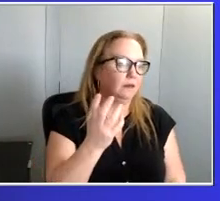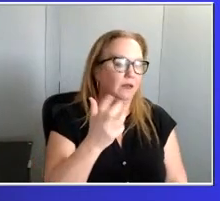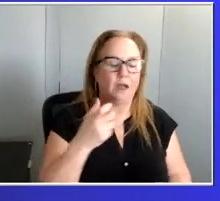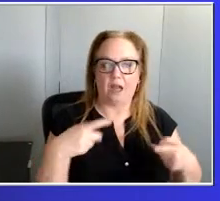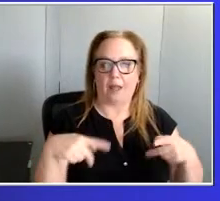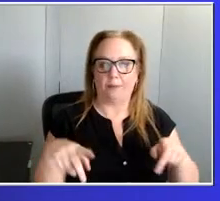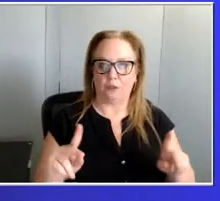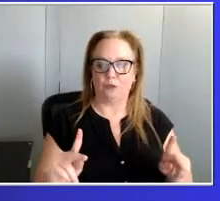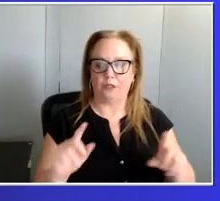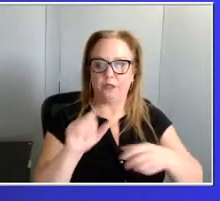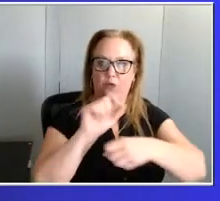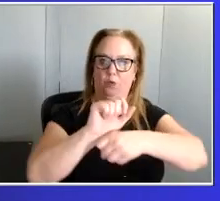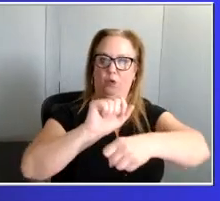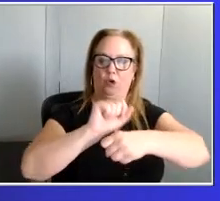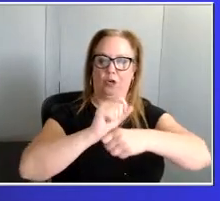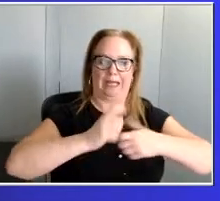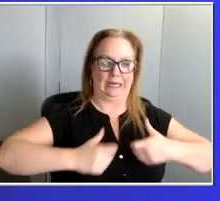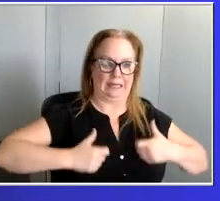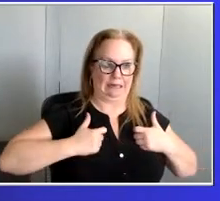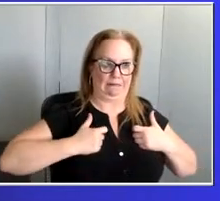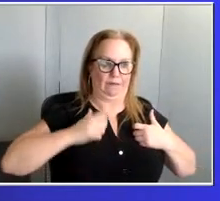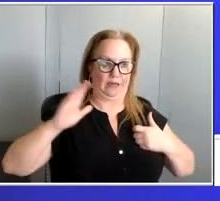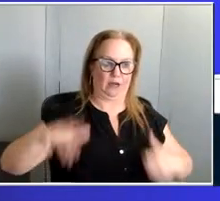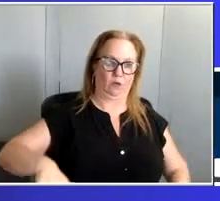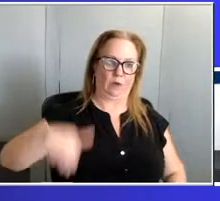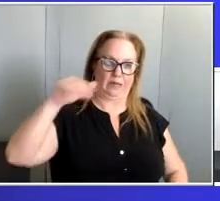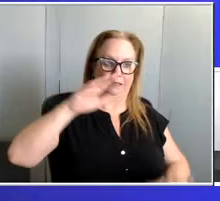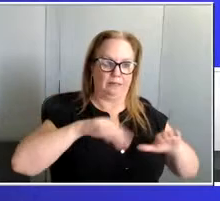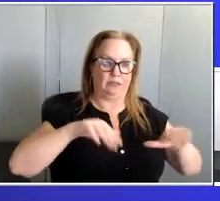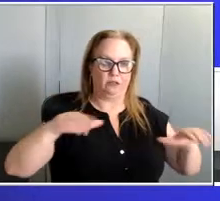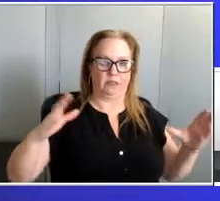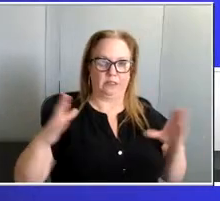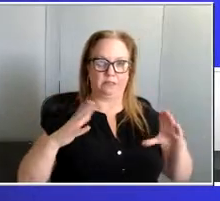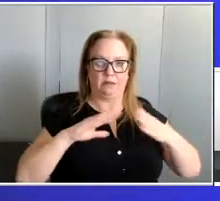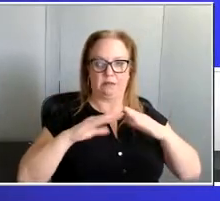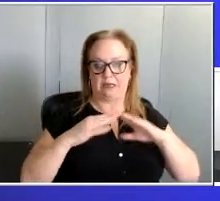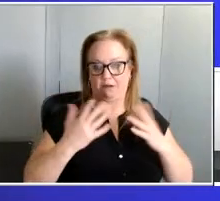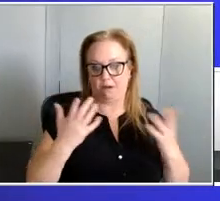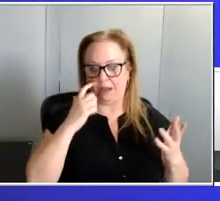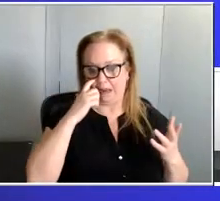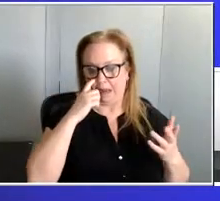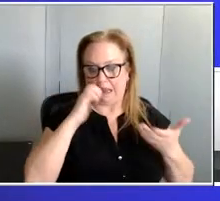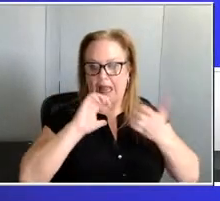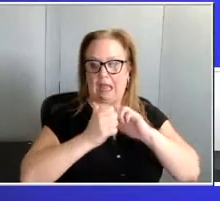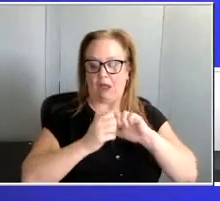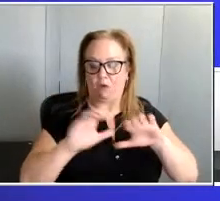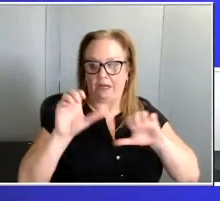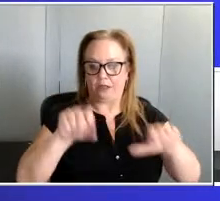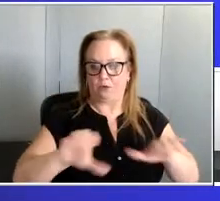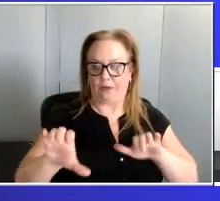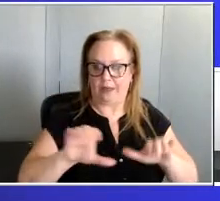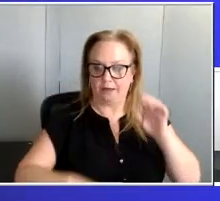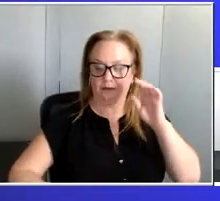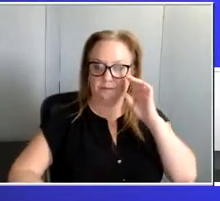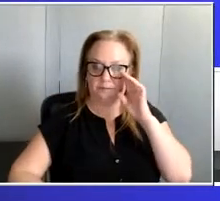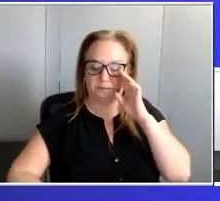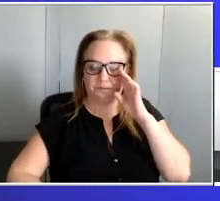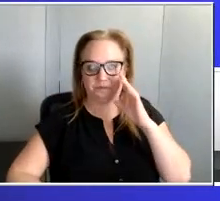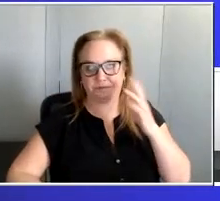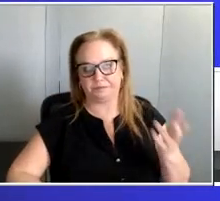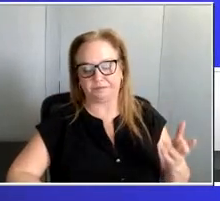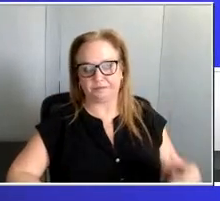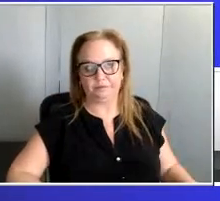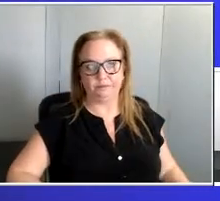opportunity to work and live and raise my children in a small town. And so how can I do that? I think, the